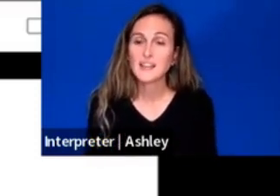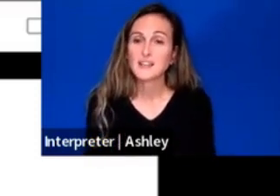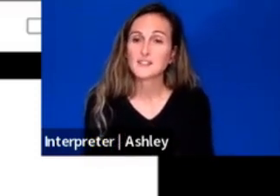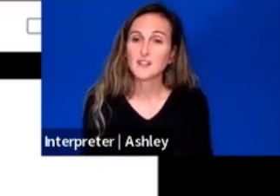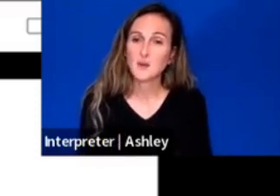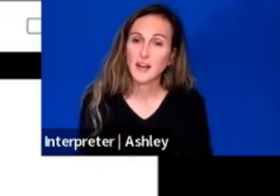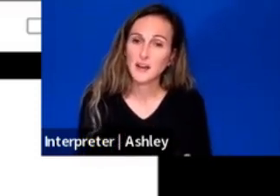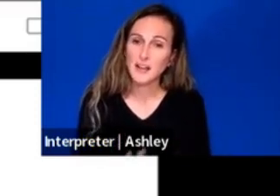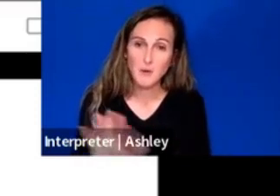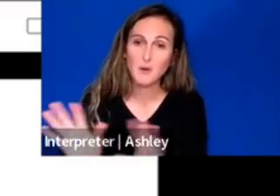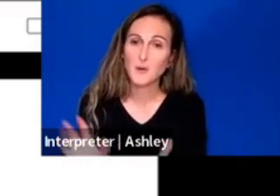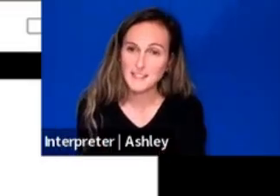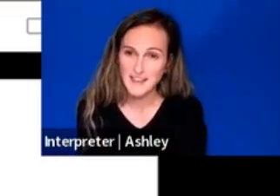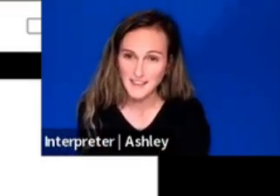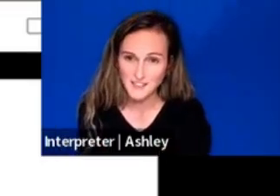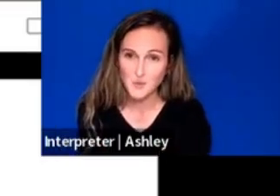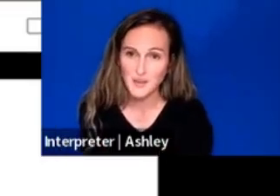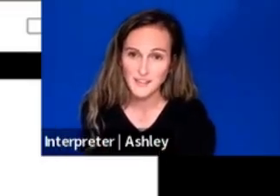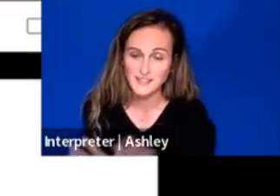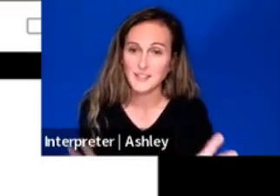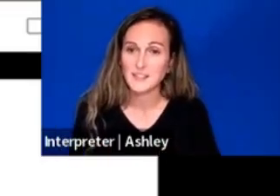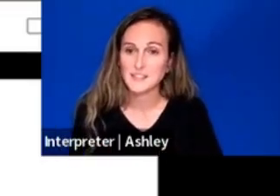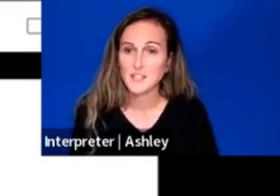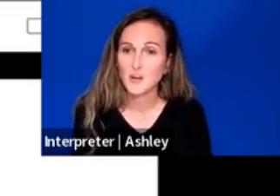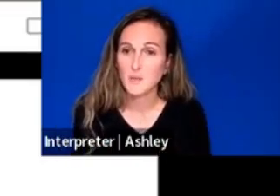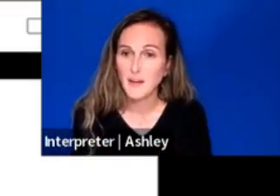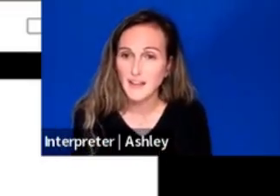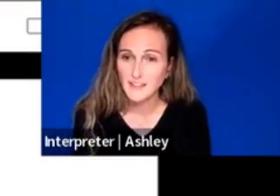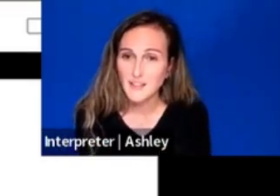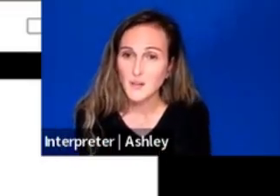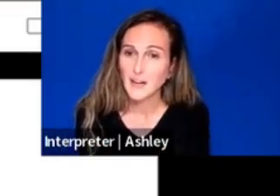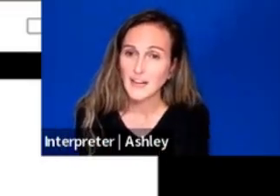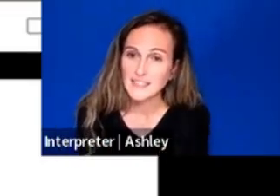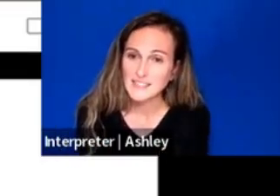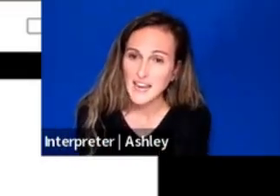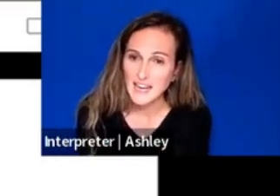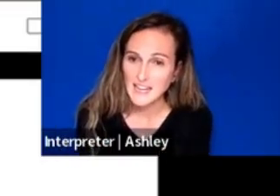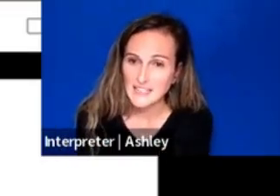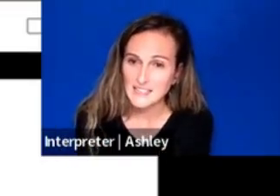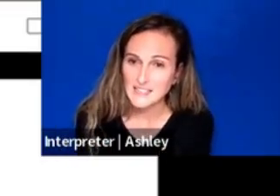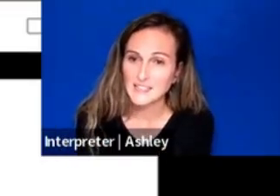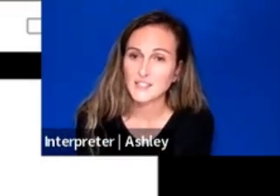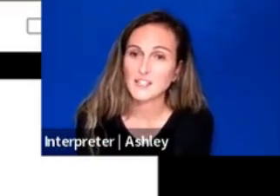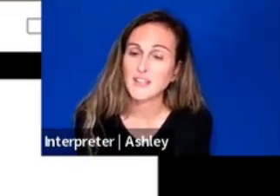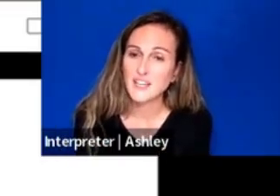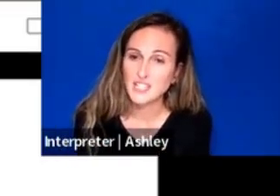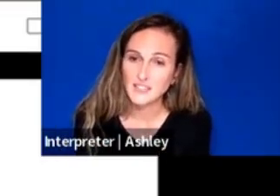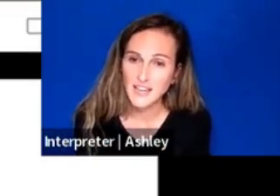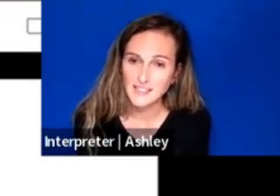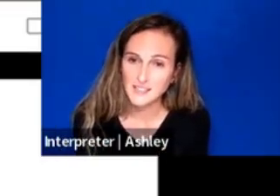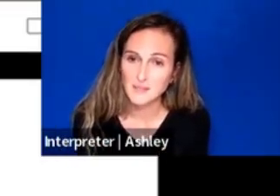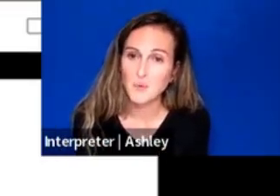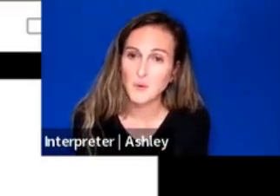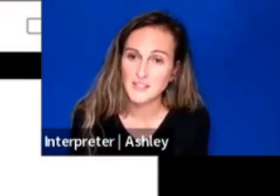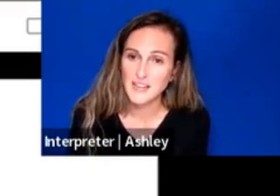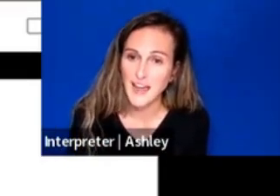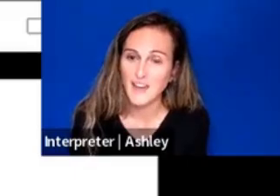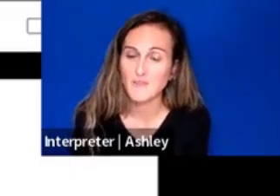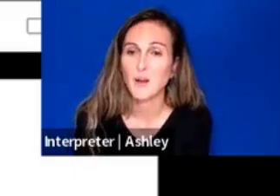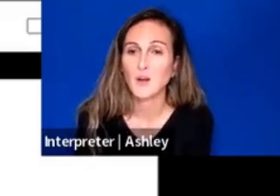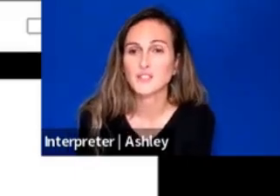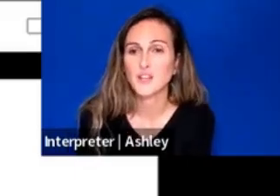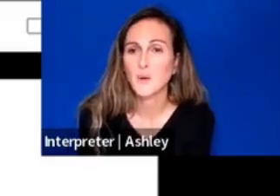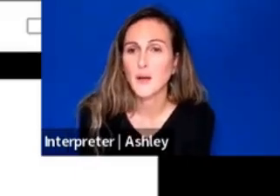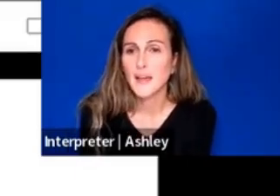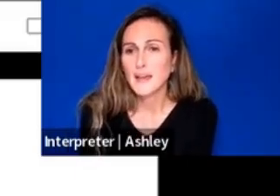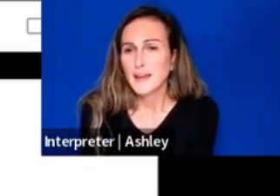safely. So I won't go into that story. It's long, but what I can say is the flashing lights, it's important to have,